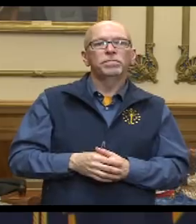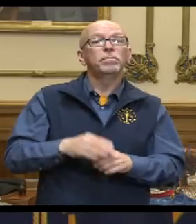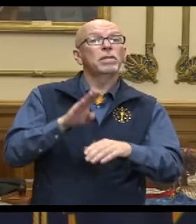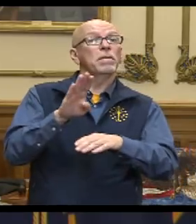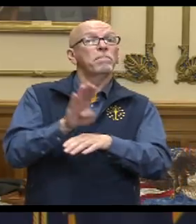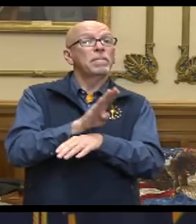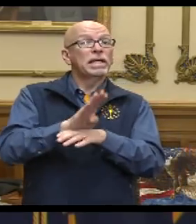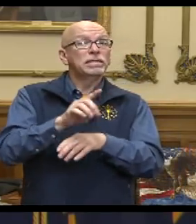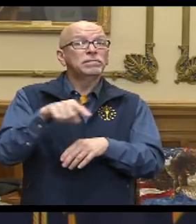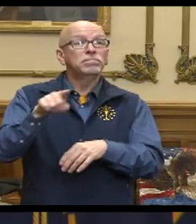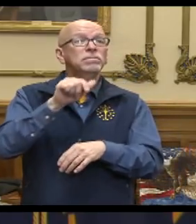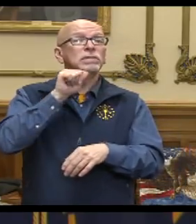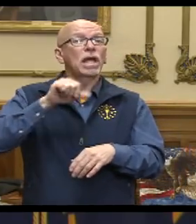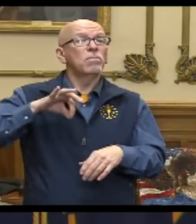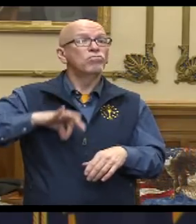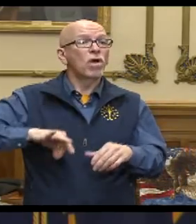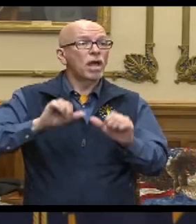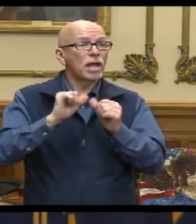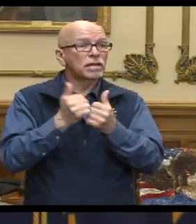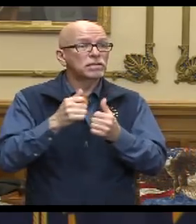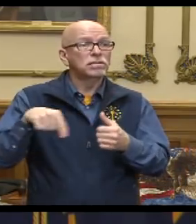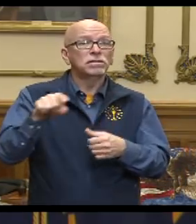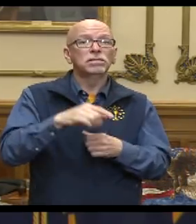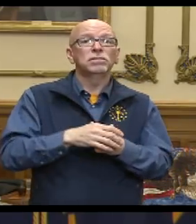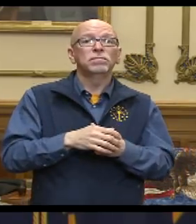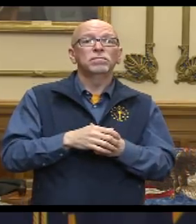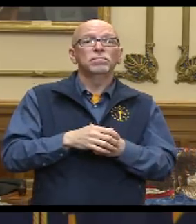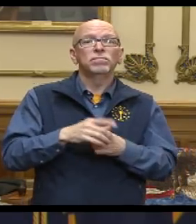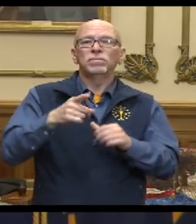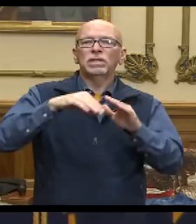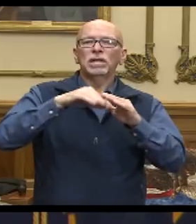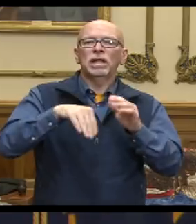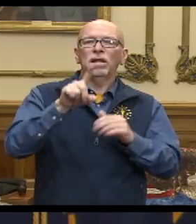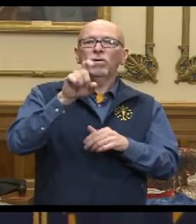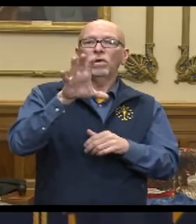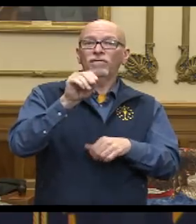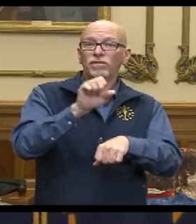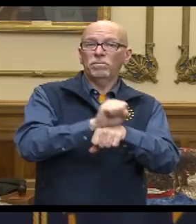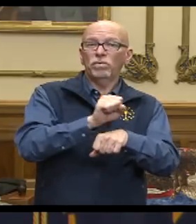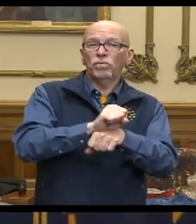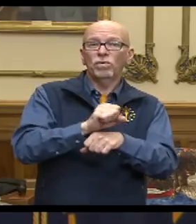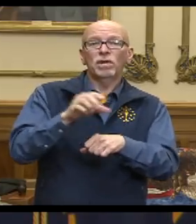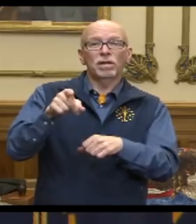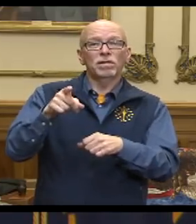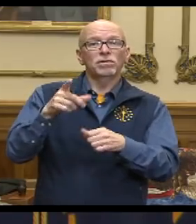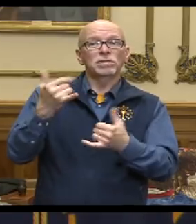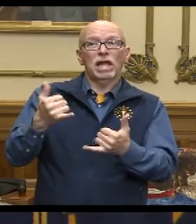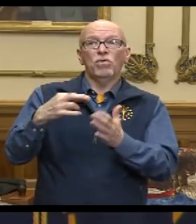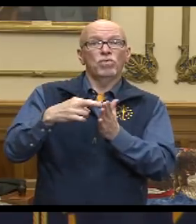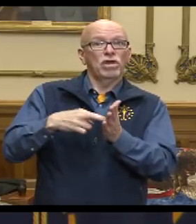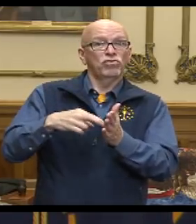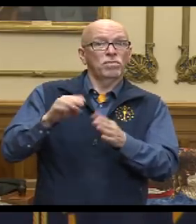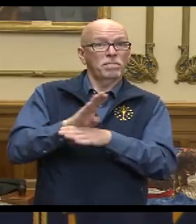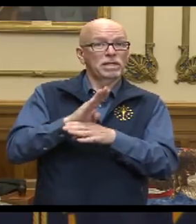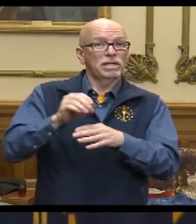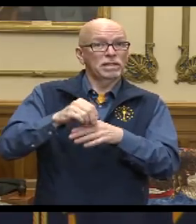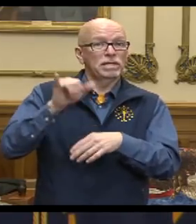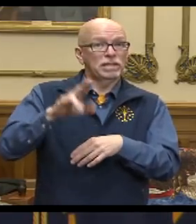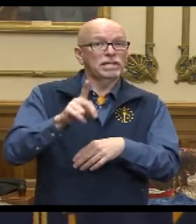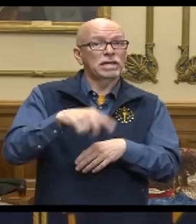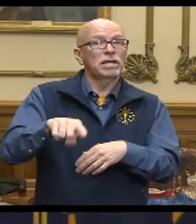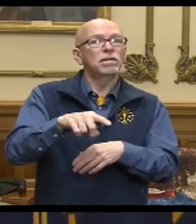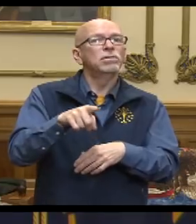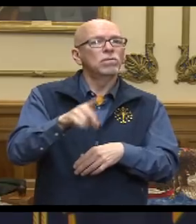Businesses and nonprofit entities with fewer than 150 employees and registered to do business in Indiana will